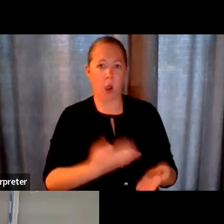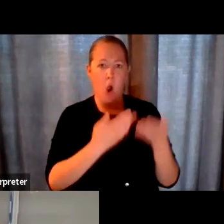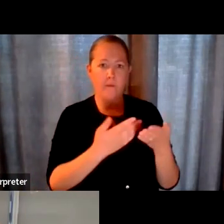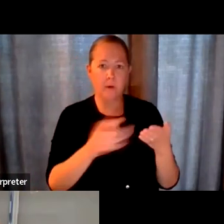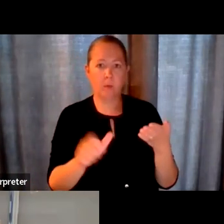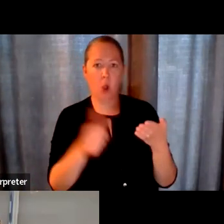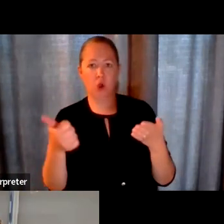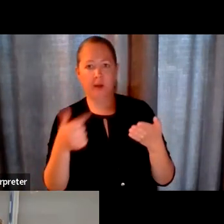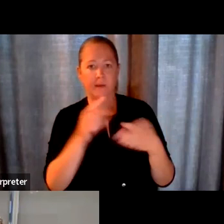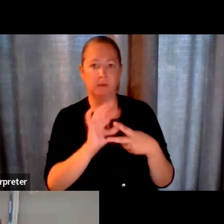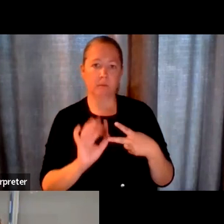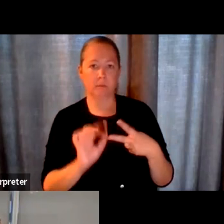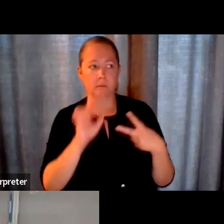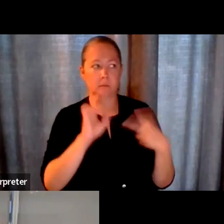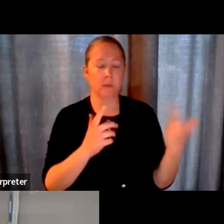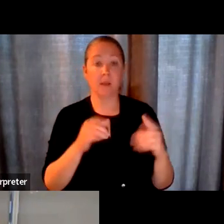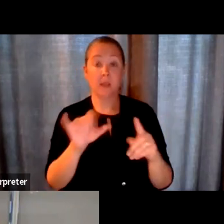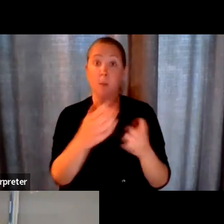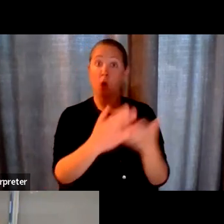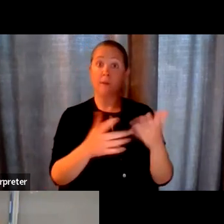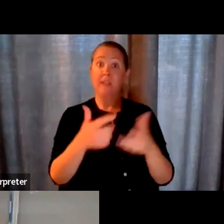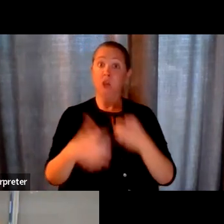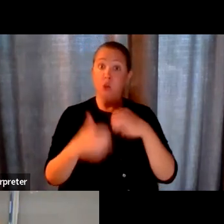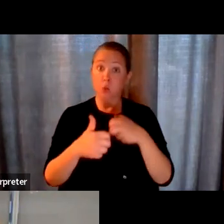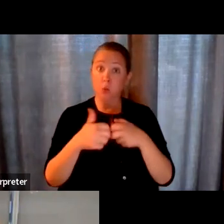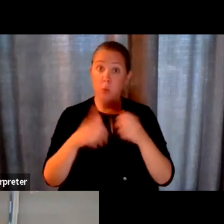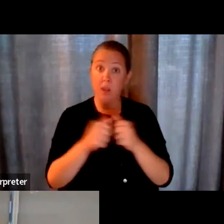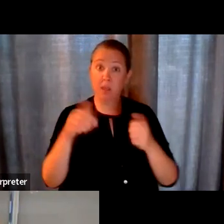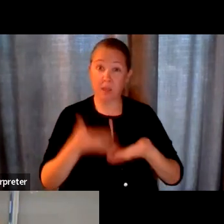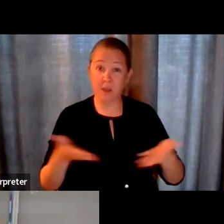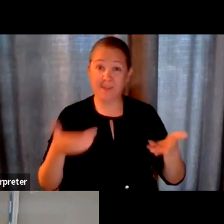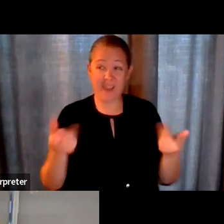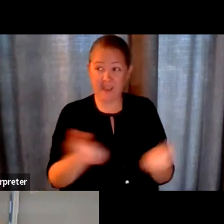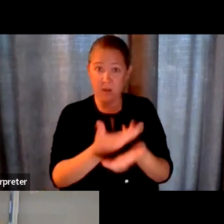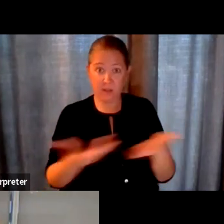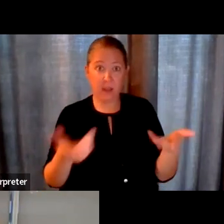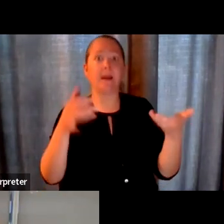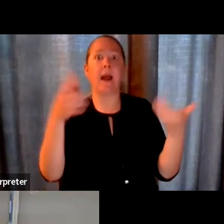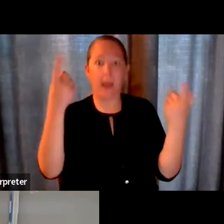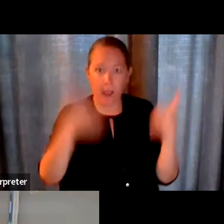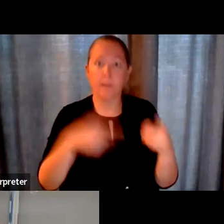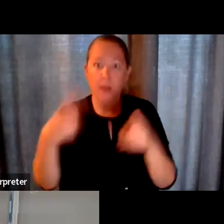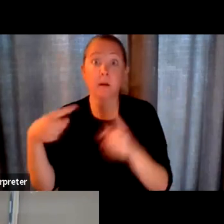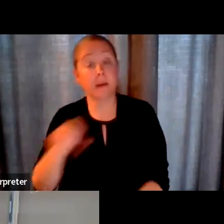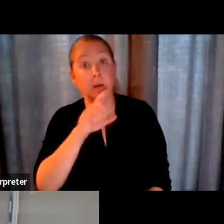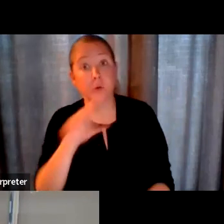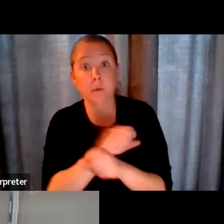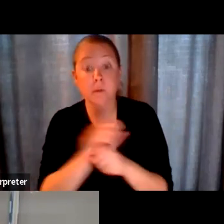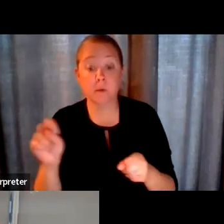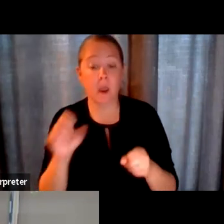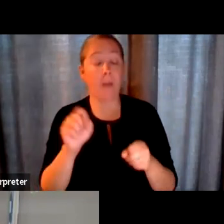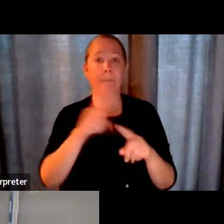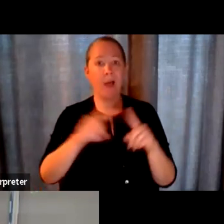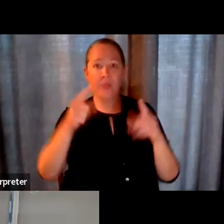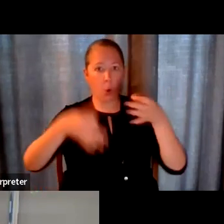alternatives? And that's been part of the whole issue with this, is that all of those things did happen. And so the court